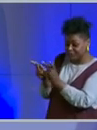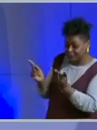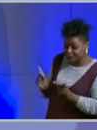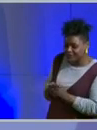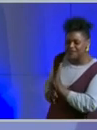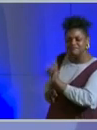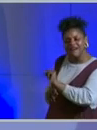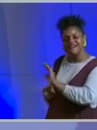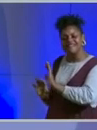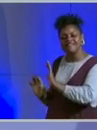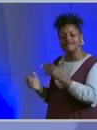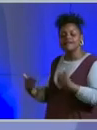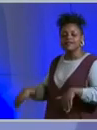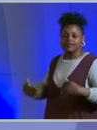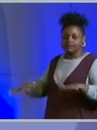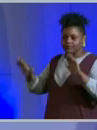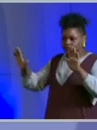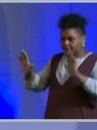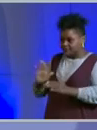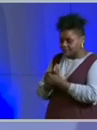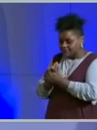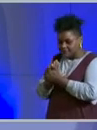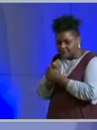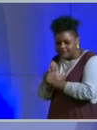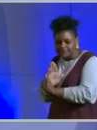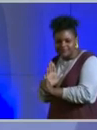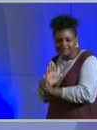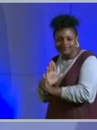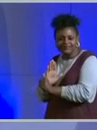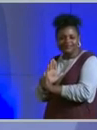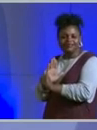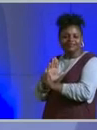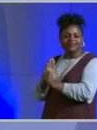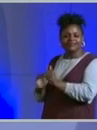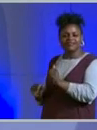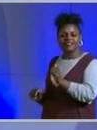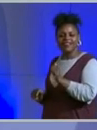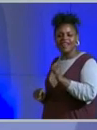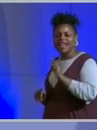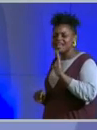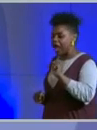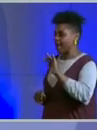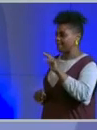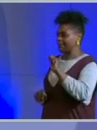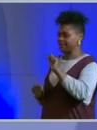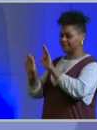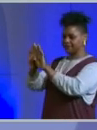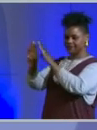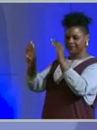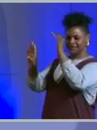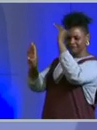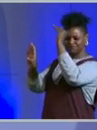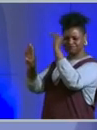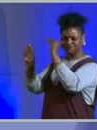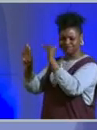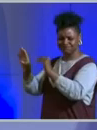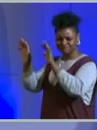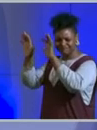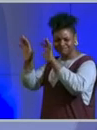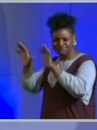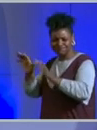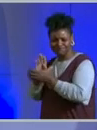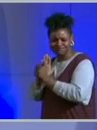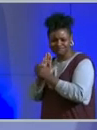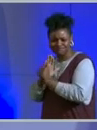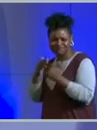an incredibly talented cabinet. We have a lot of big agencies in DC government.